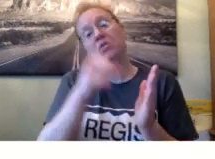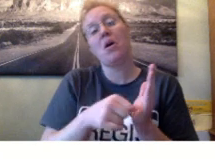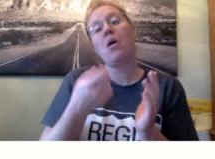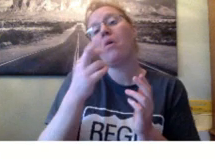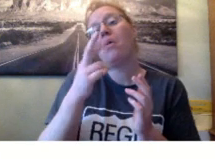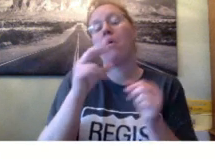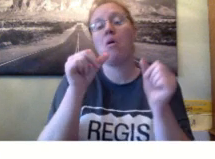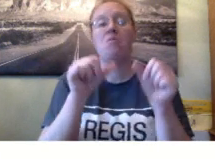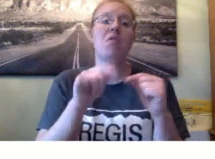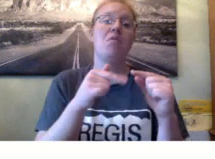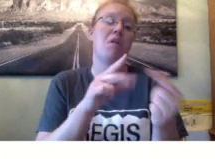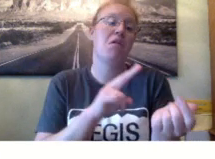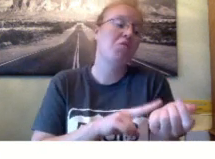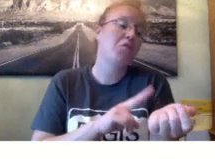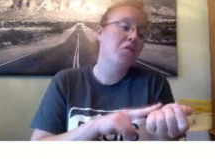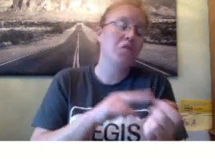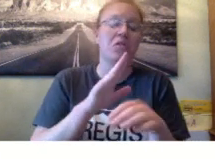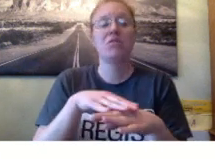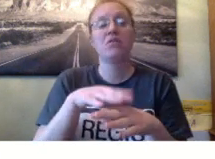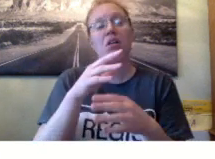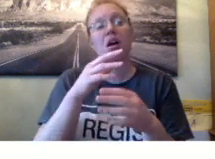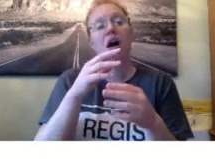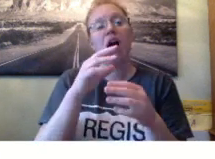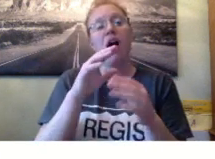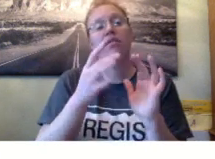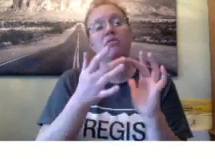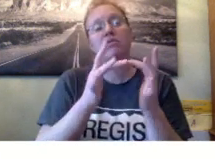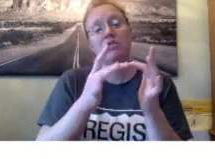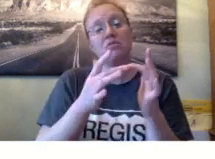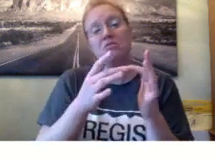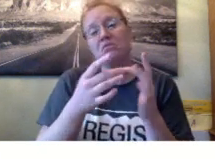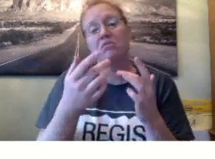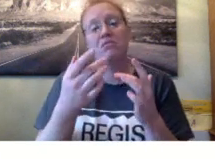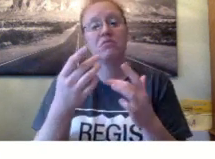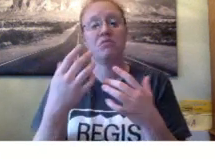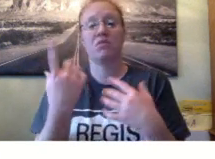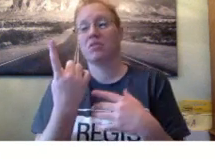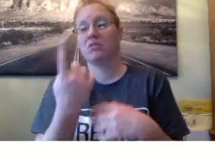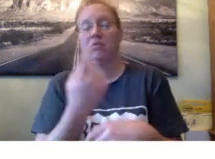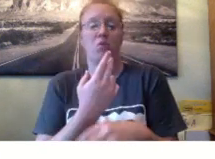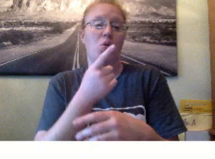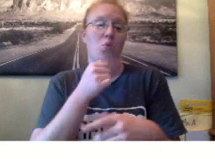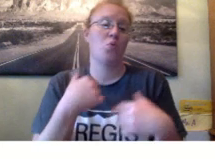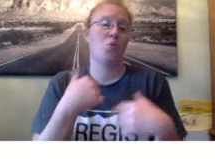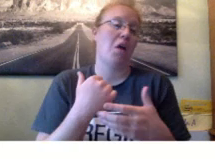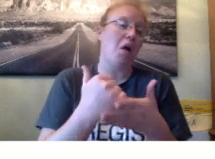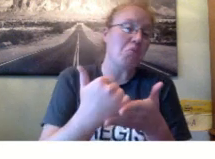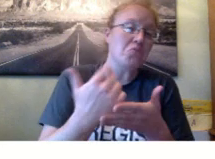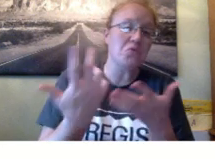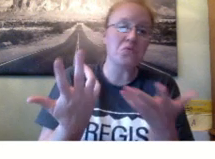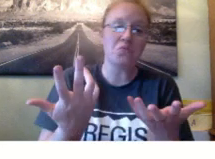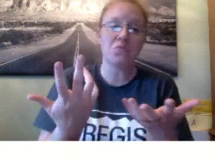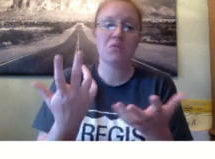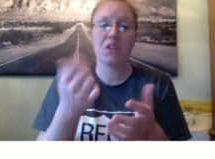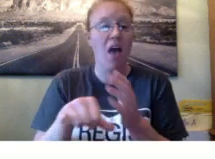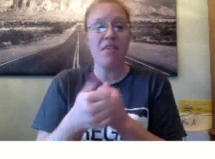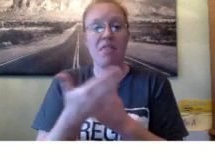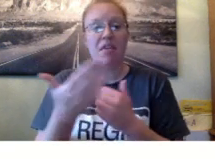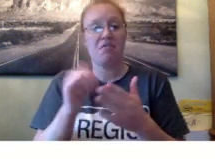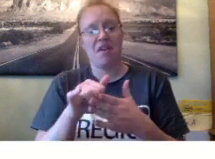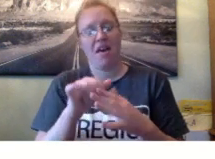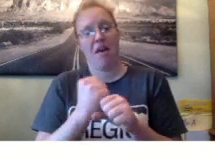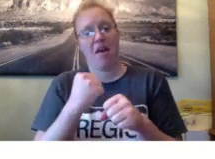or posted about a nurse on social media or a hospital worker who helped you. Um, Anything that